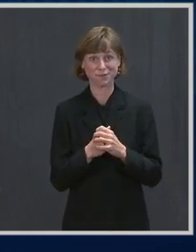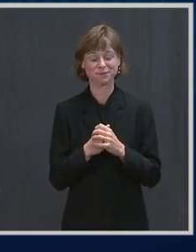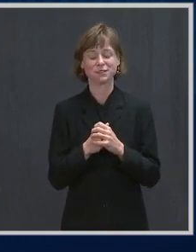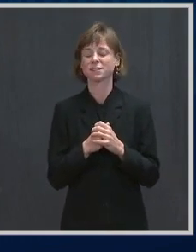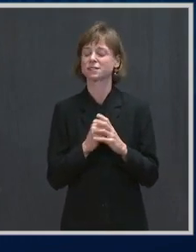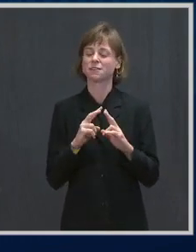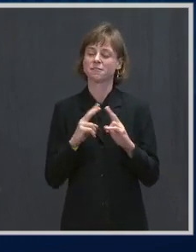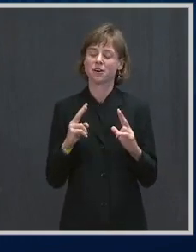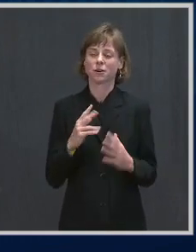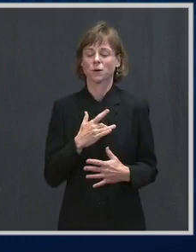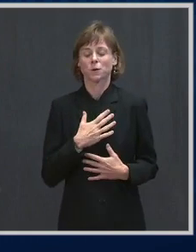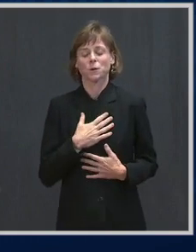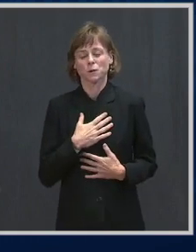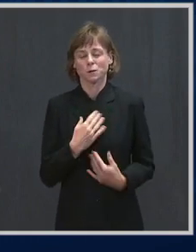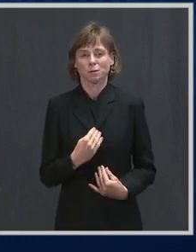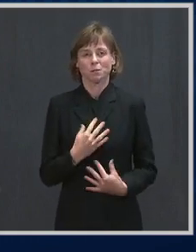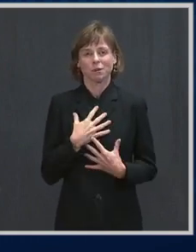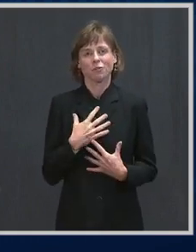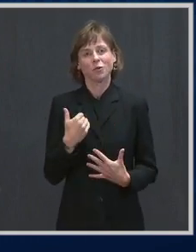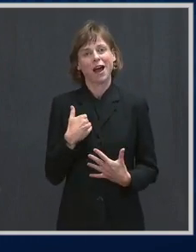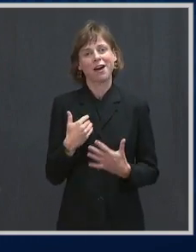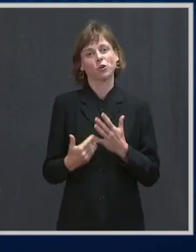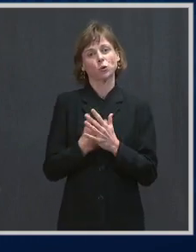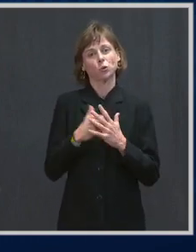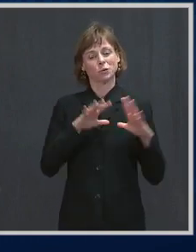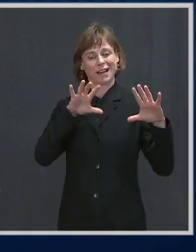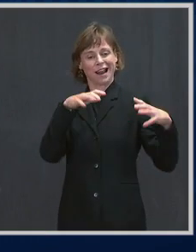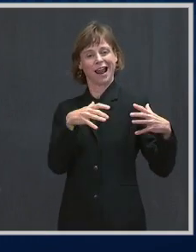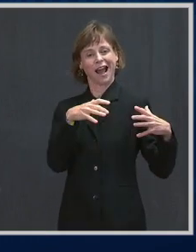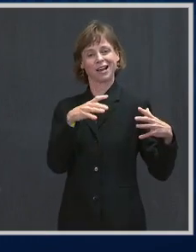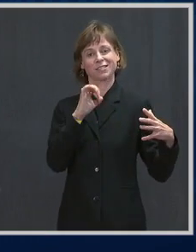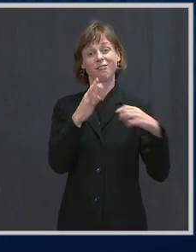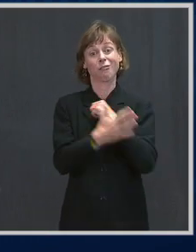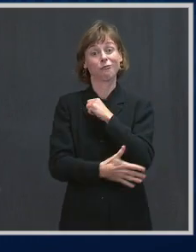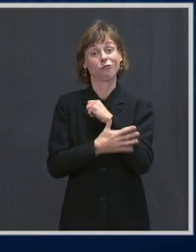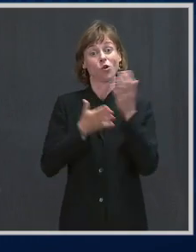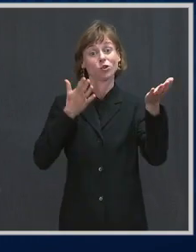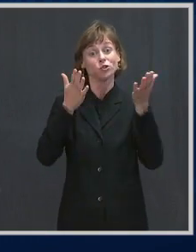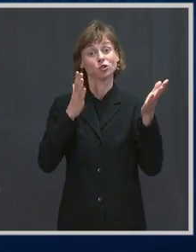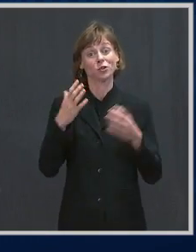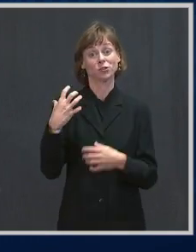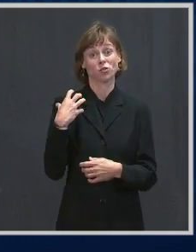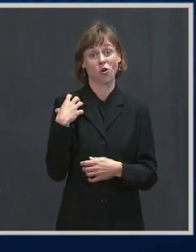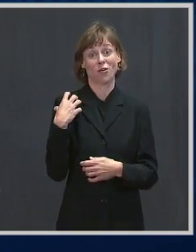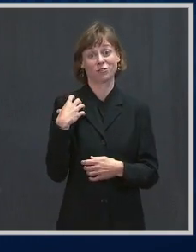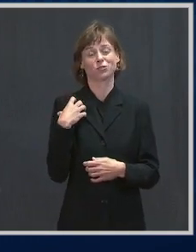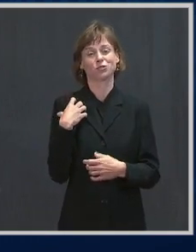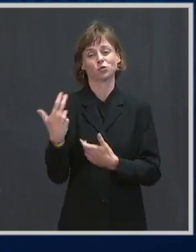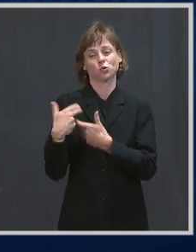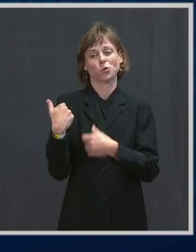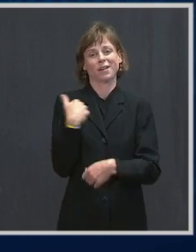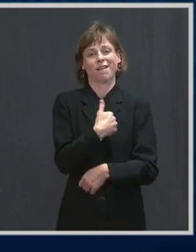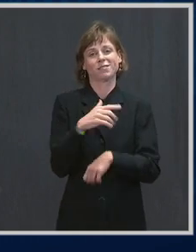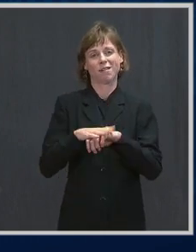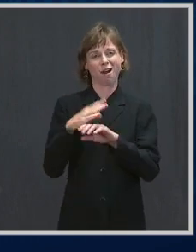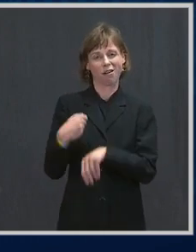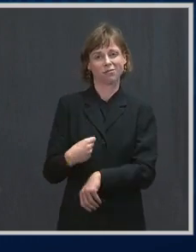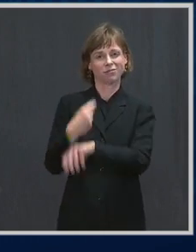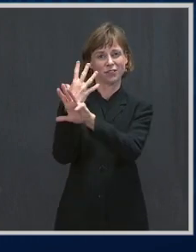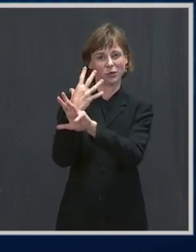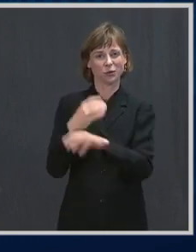meaningful to have with us our newest class of Foreign Service officers joining us via video. It's great to see you